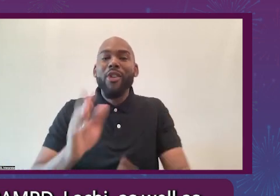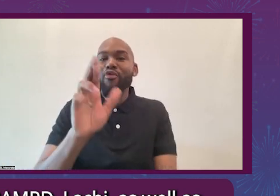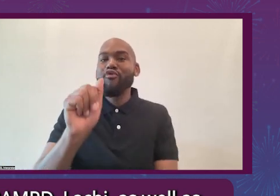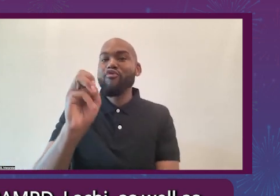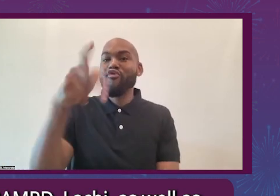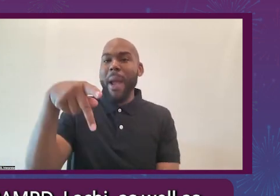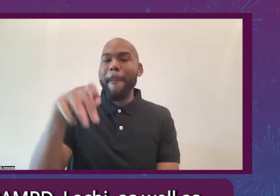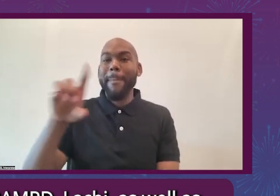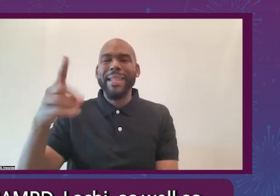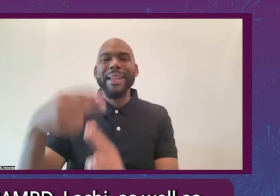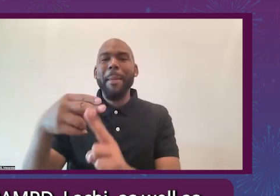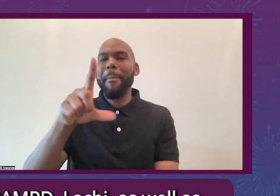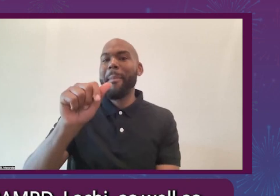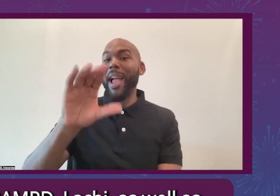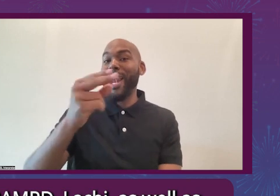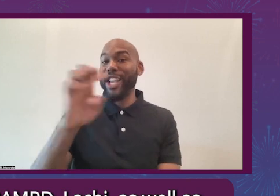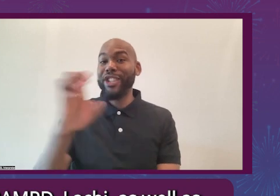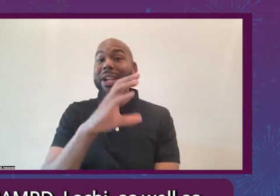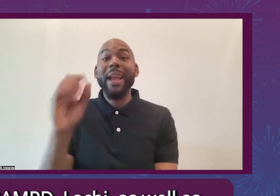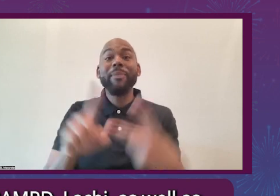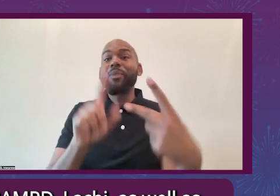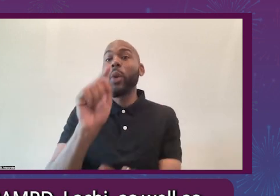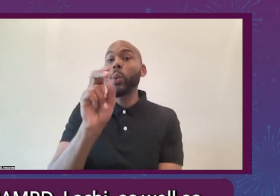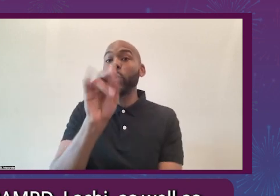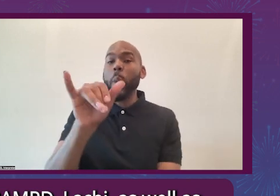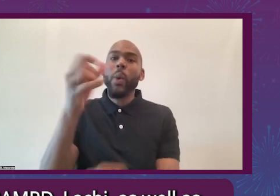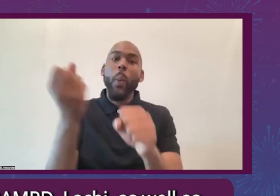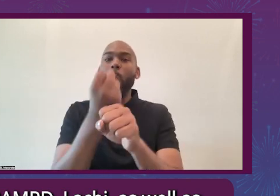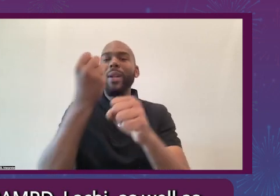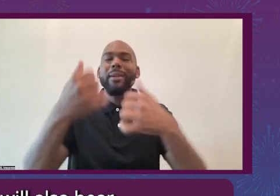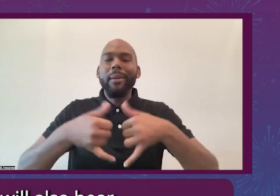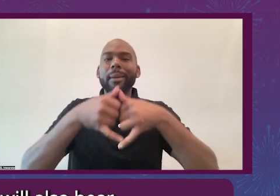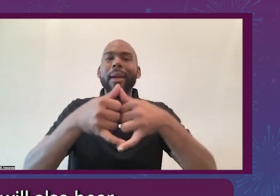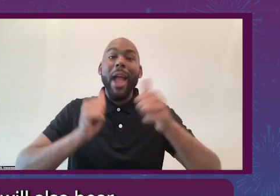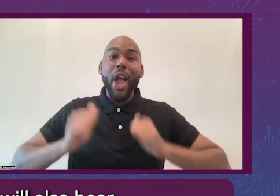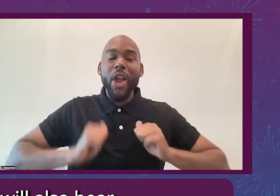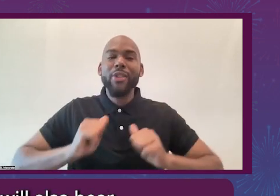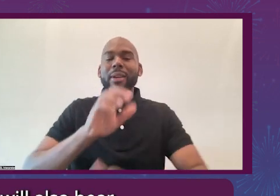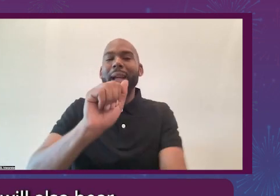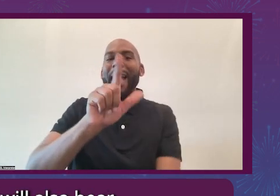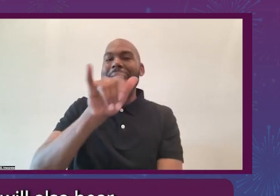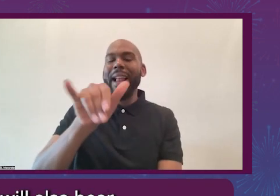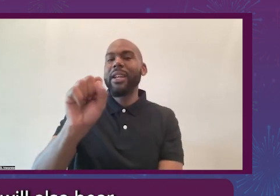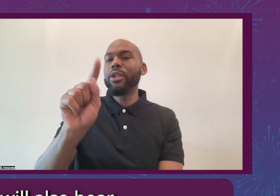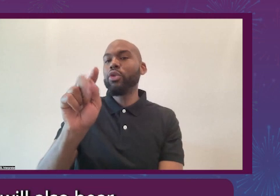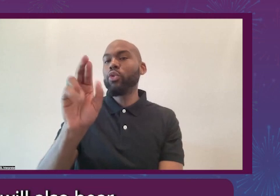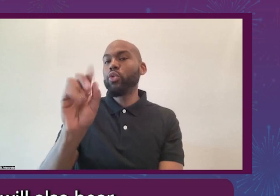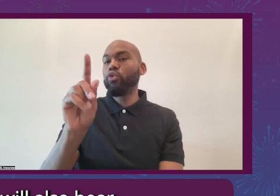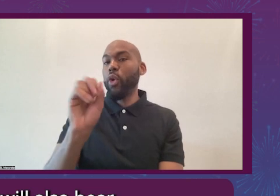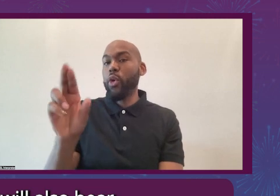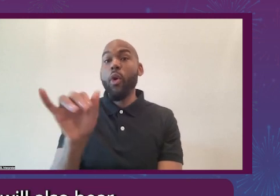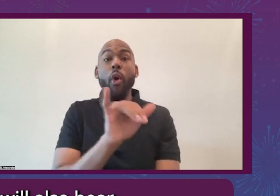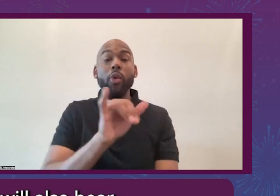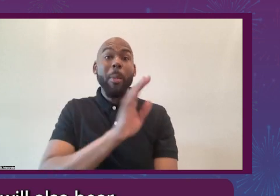Ramped, Lachi, as well as Tony Award-winning actor and performer, Ali Stroker. We will also